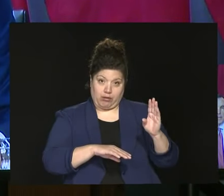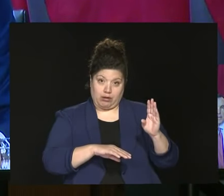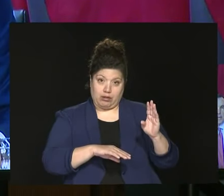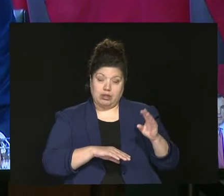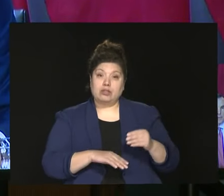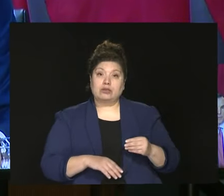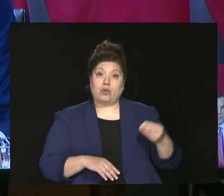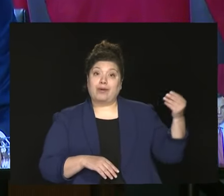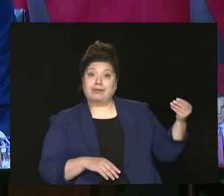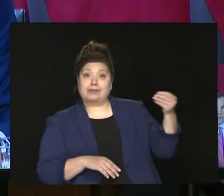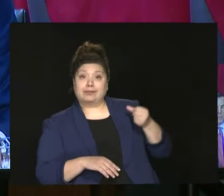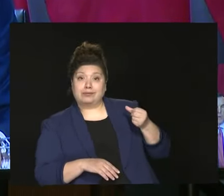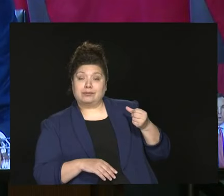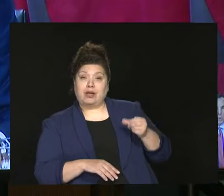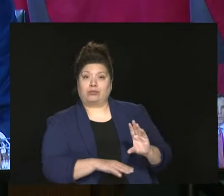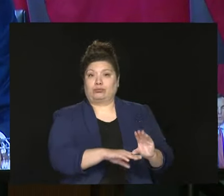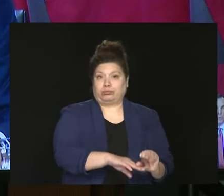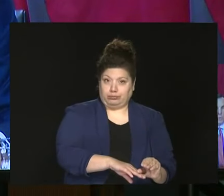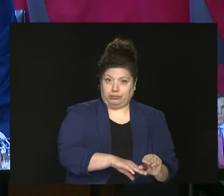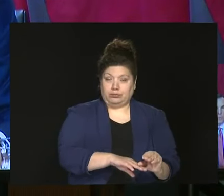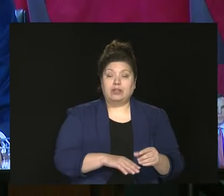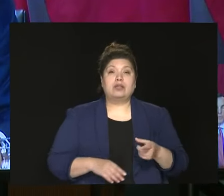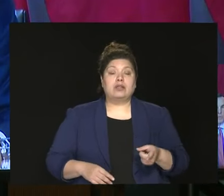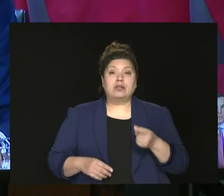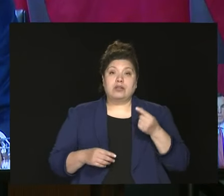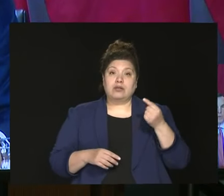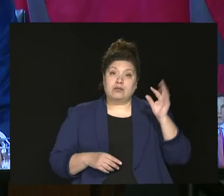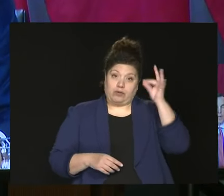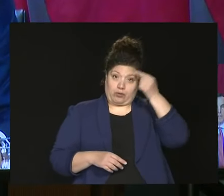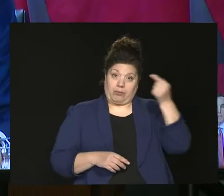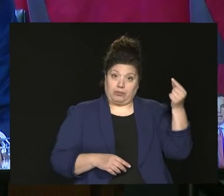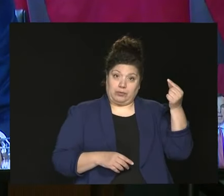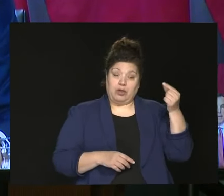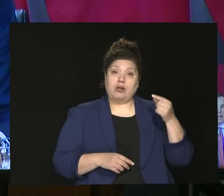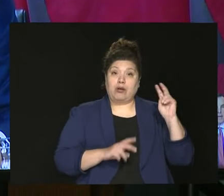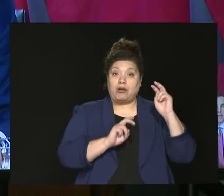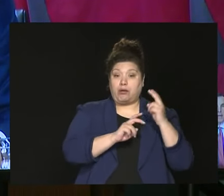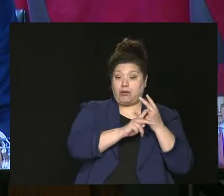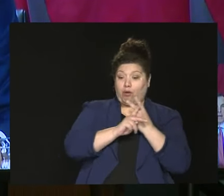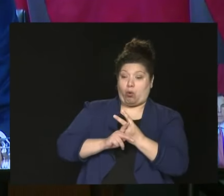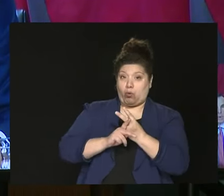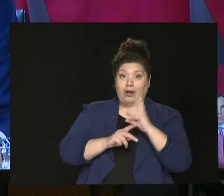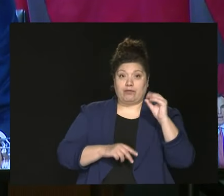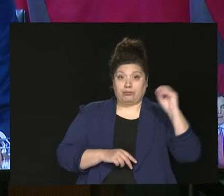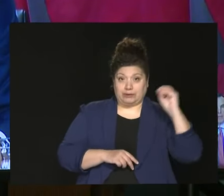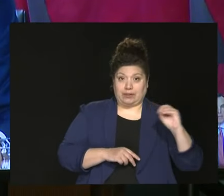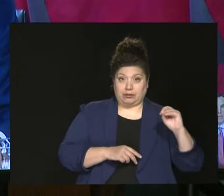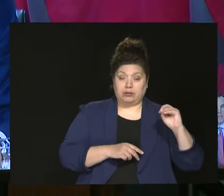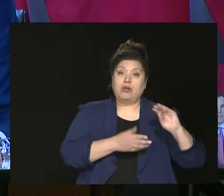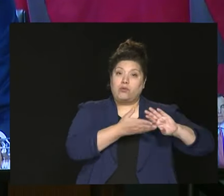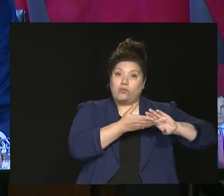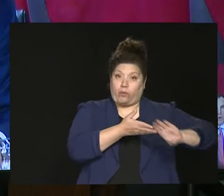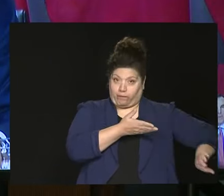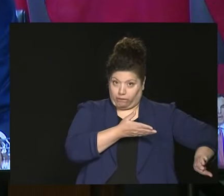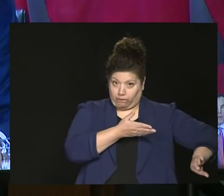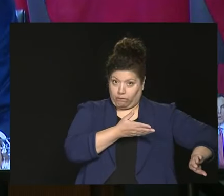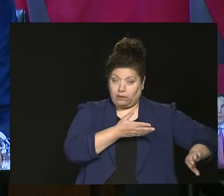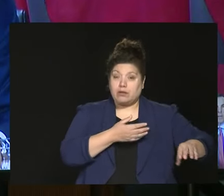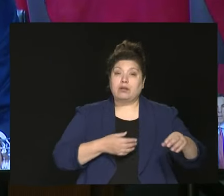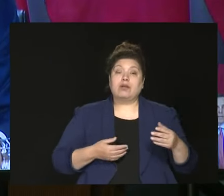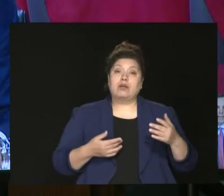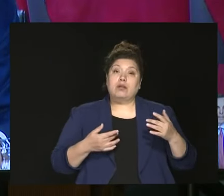the forgivable loan, so 50% of the cost, and then what will happen is from that